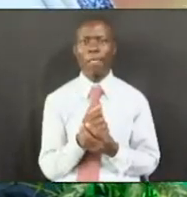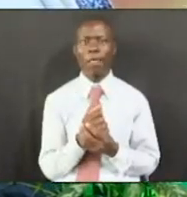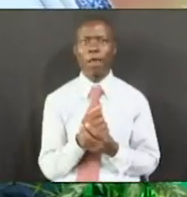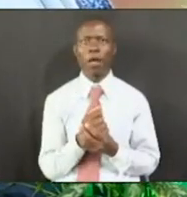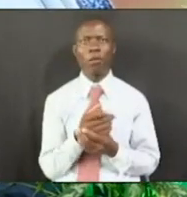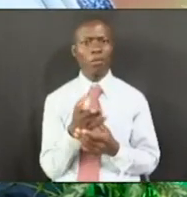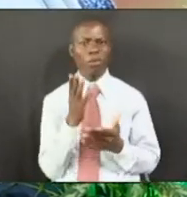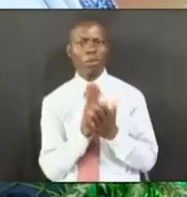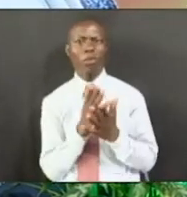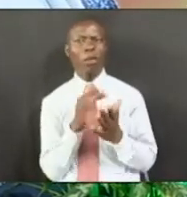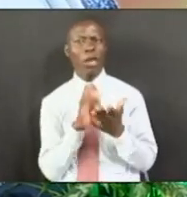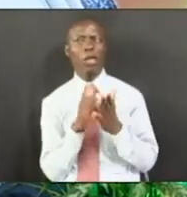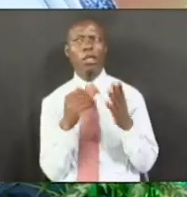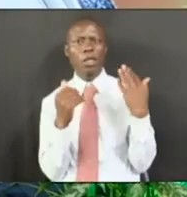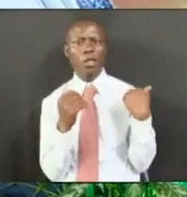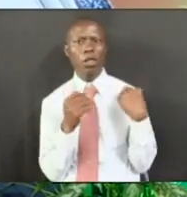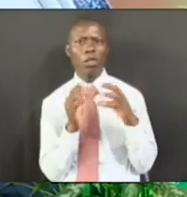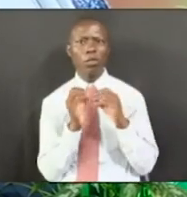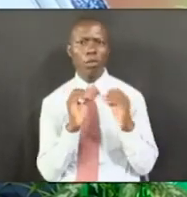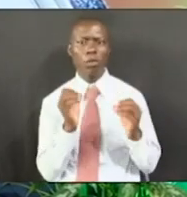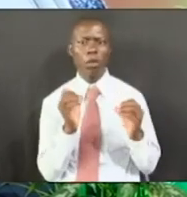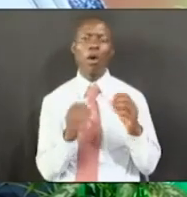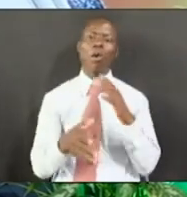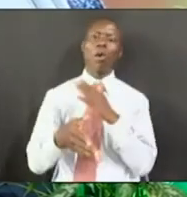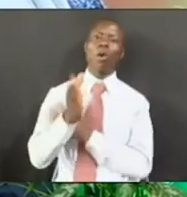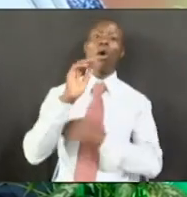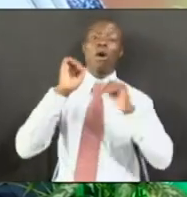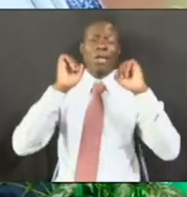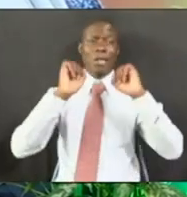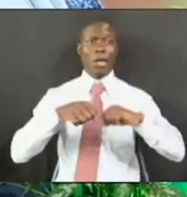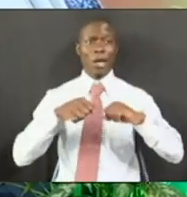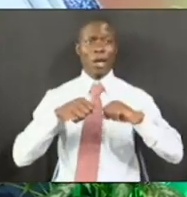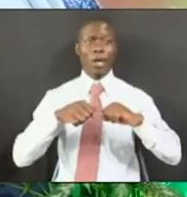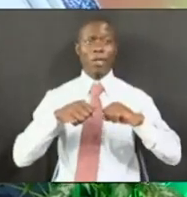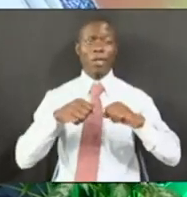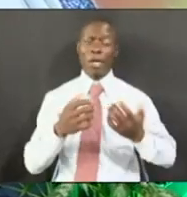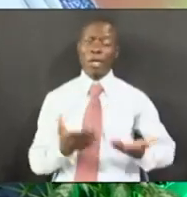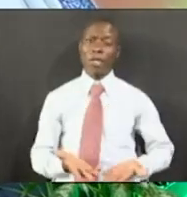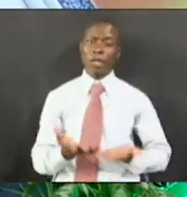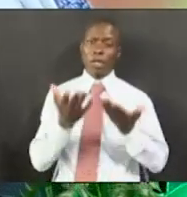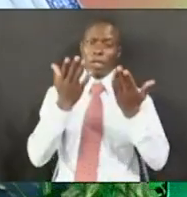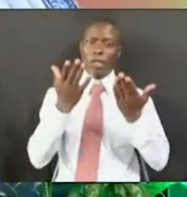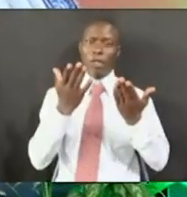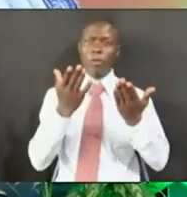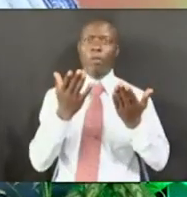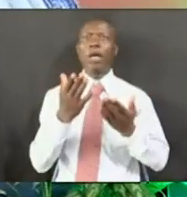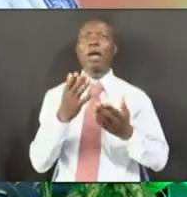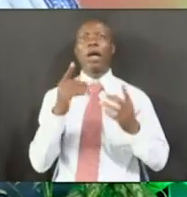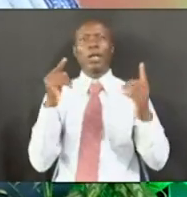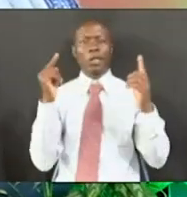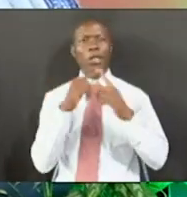you. God can lift a pagan and help him to sit in the church board.